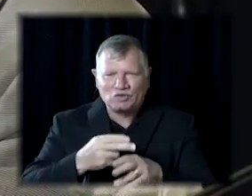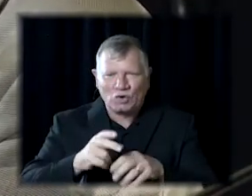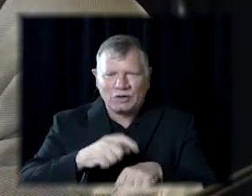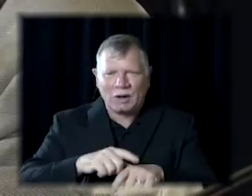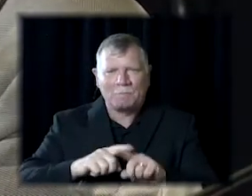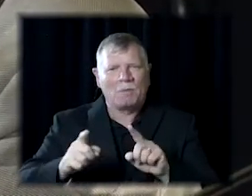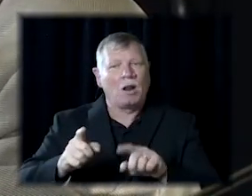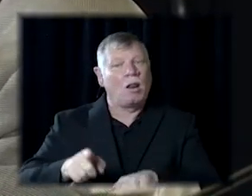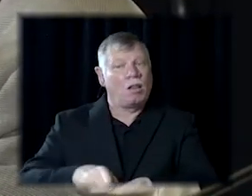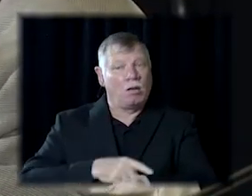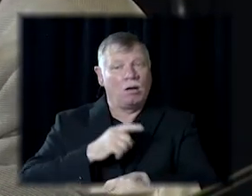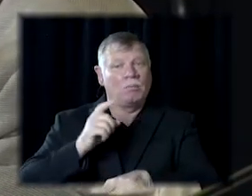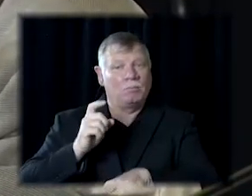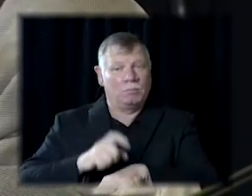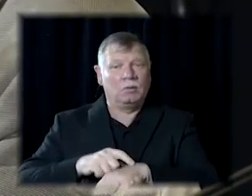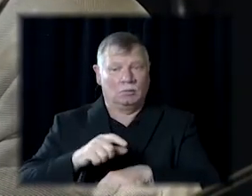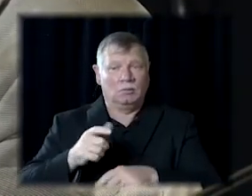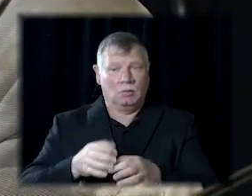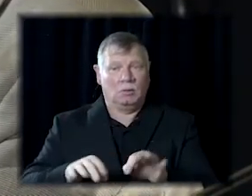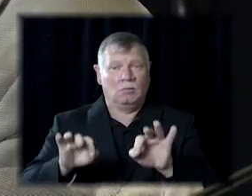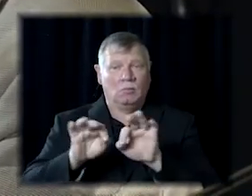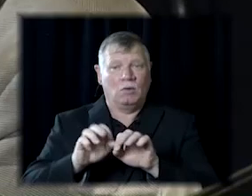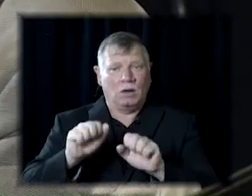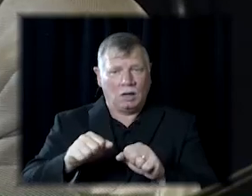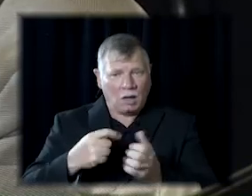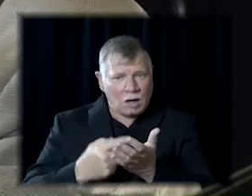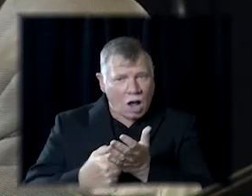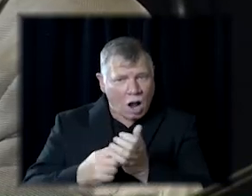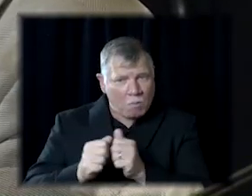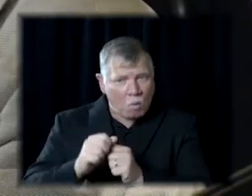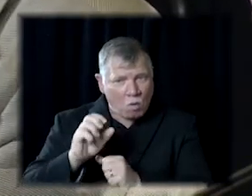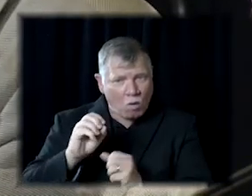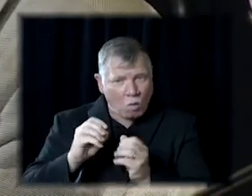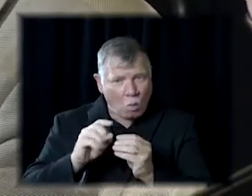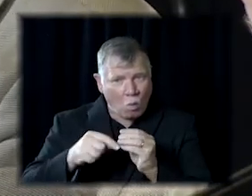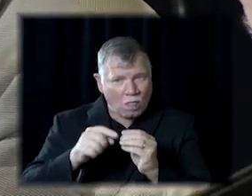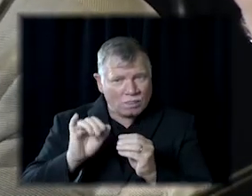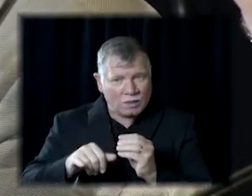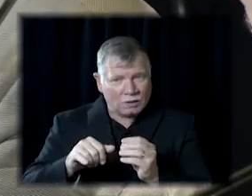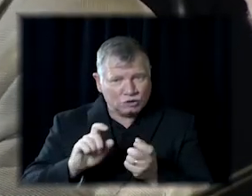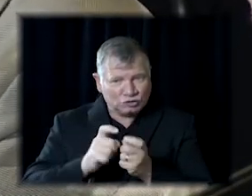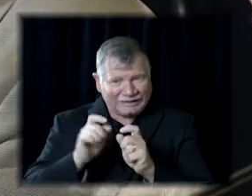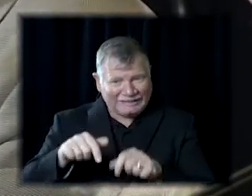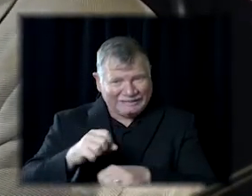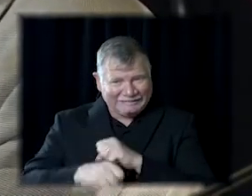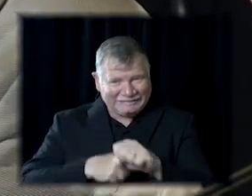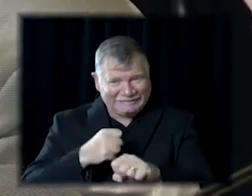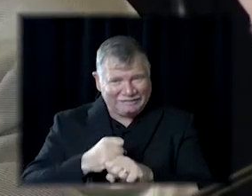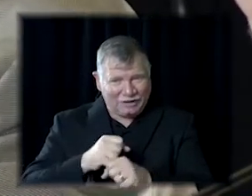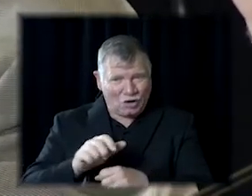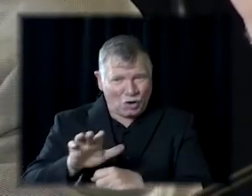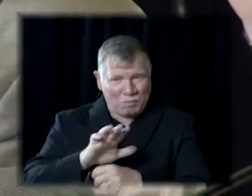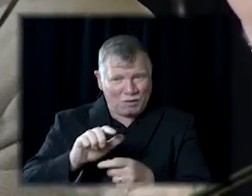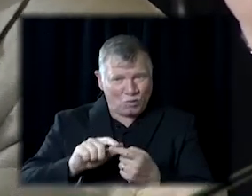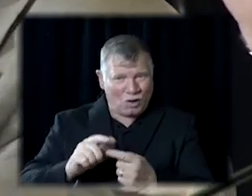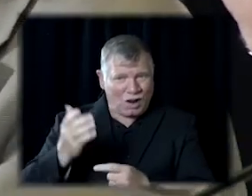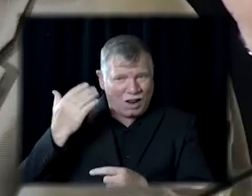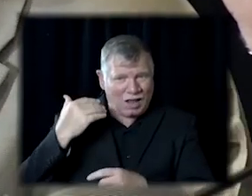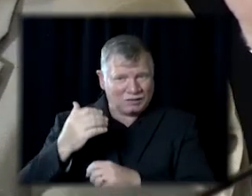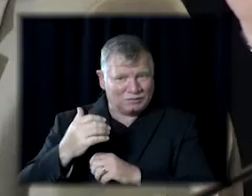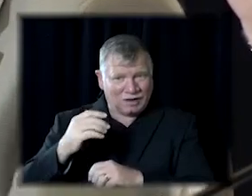important over these long periods we're looking at. I'm wondering if you could talk a little bit about the changes we made this year versus what was previously